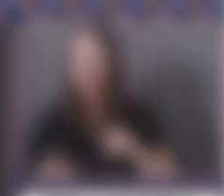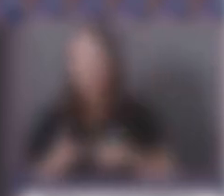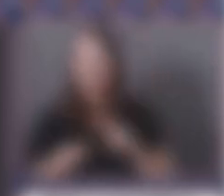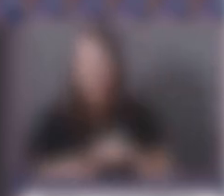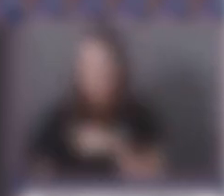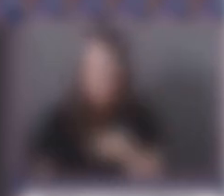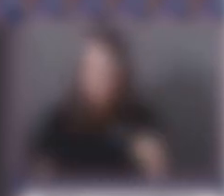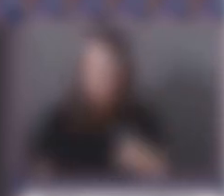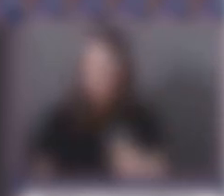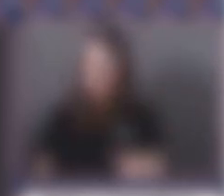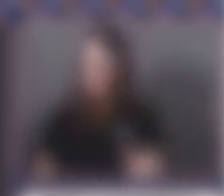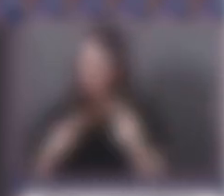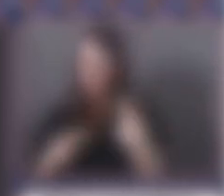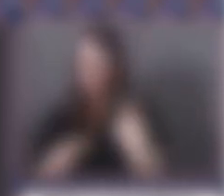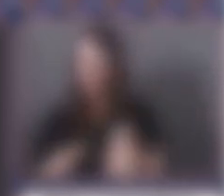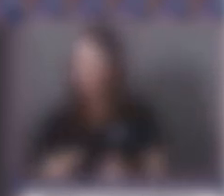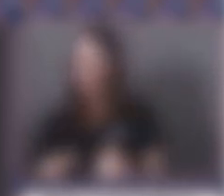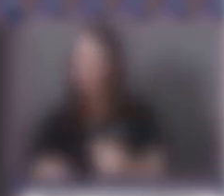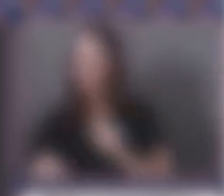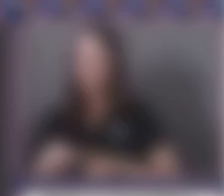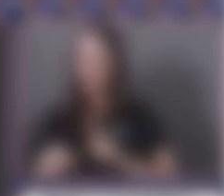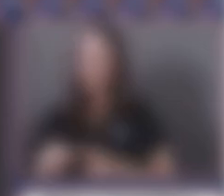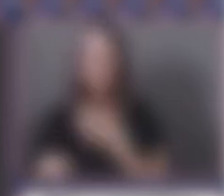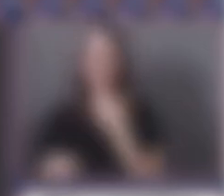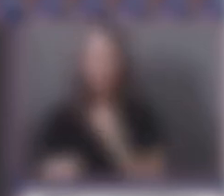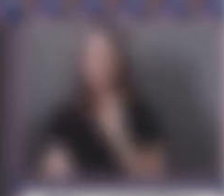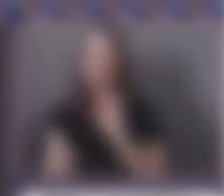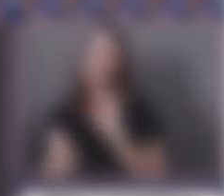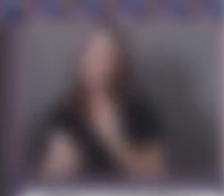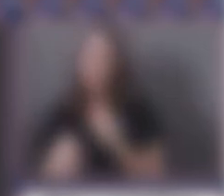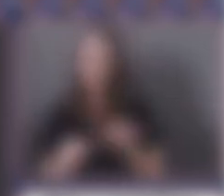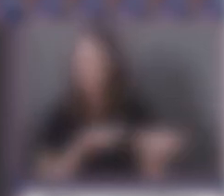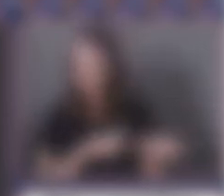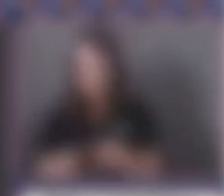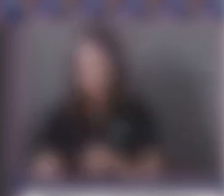online in our Menti tool or using the QR code there on the screen to jump online.